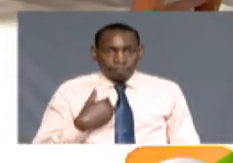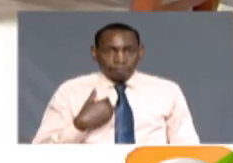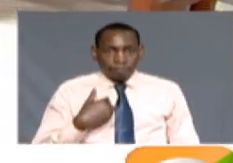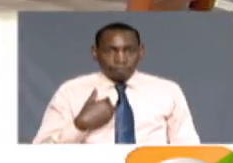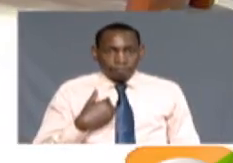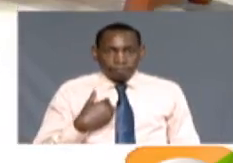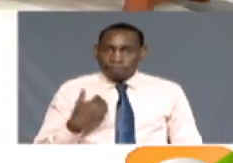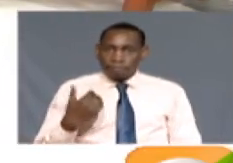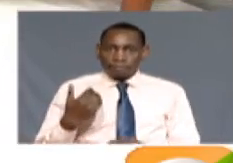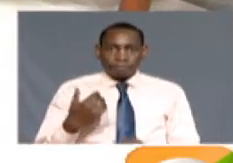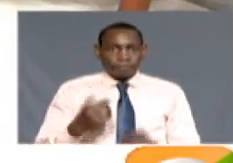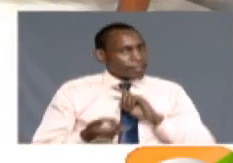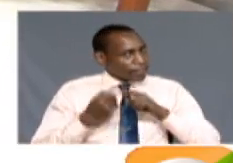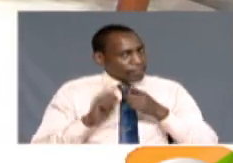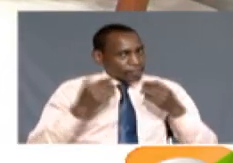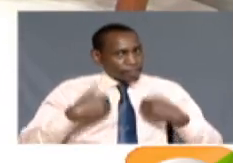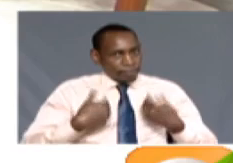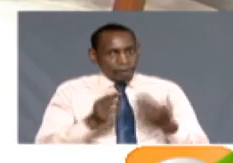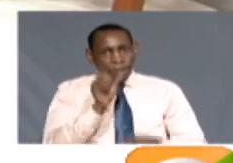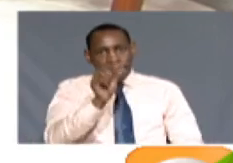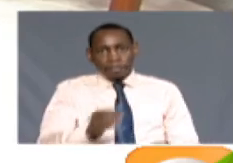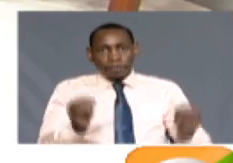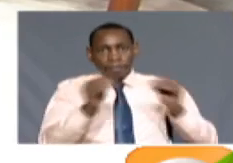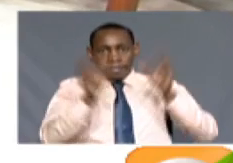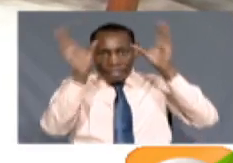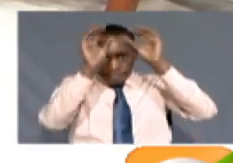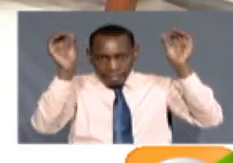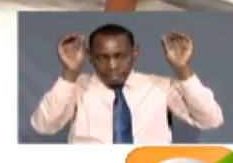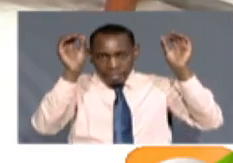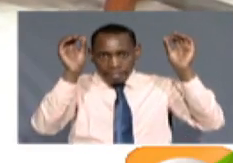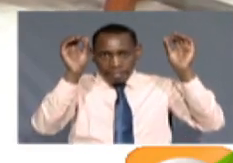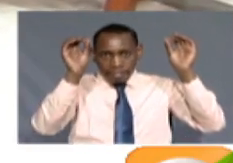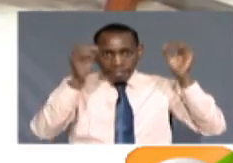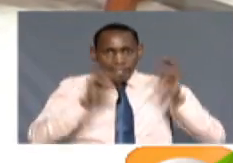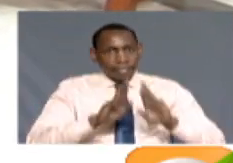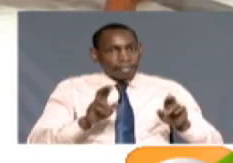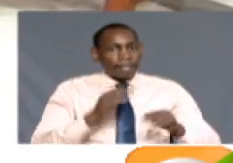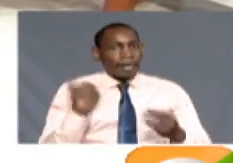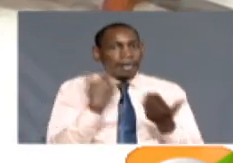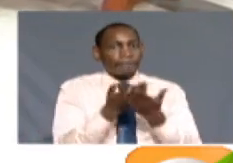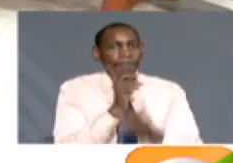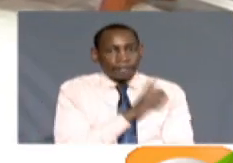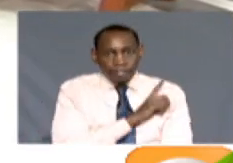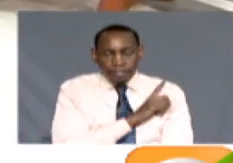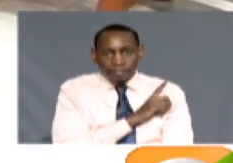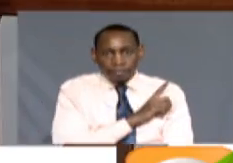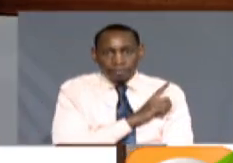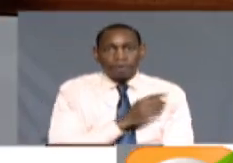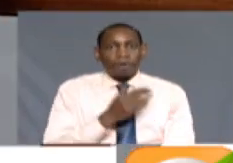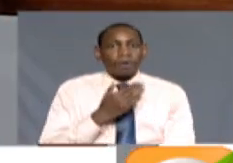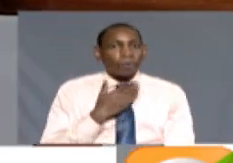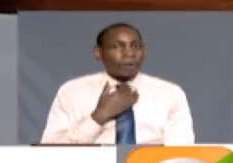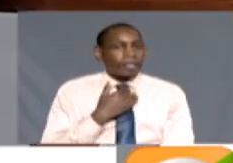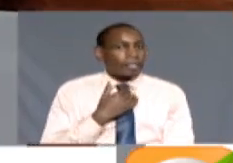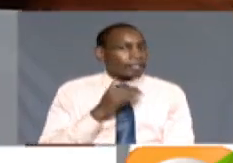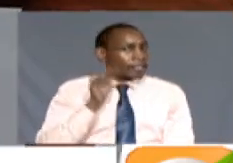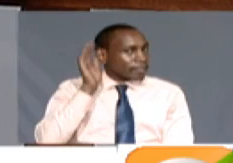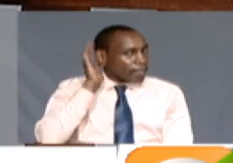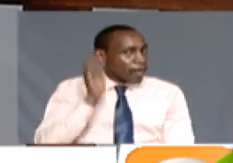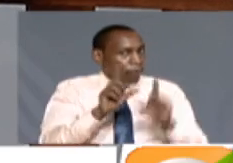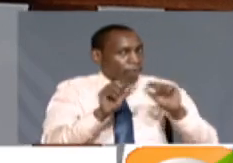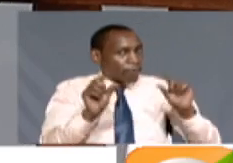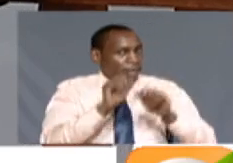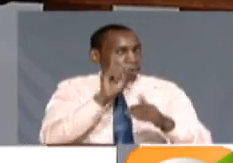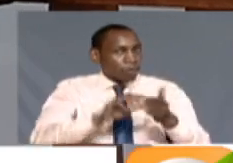You ask yourself, how did this guy know I'm going to see the president? Yeah. He's already there. He wants to hear what you want to tell the head of